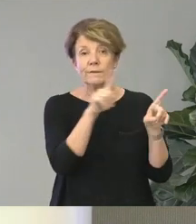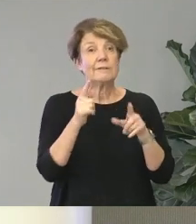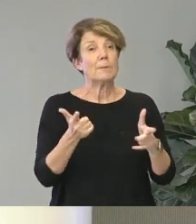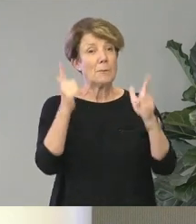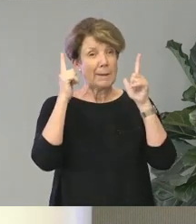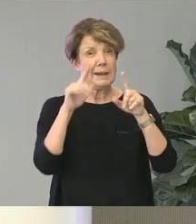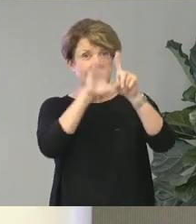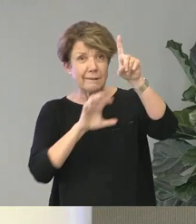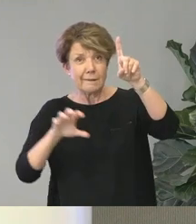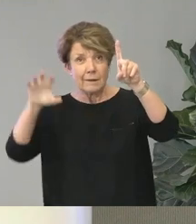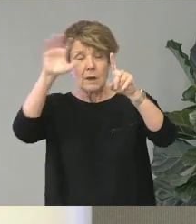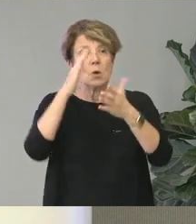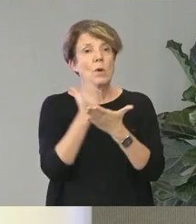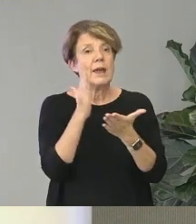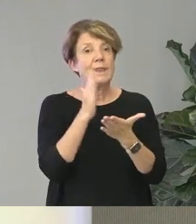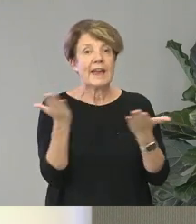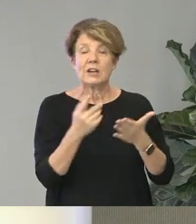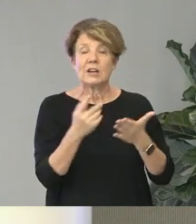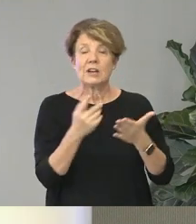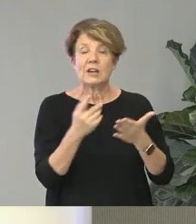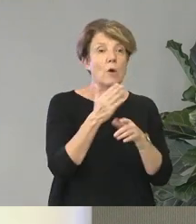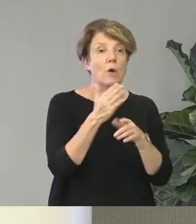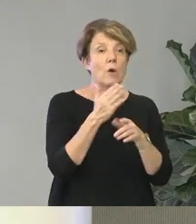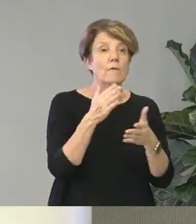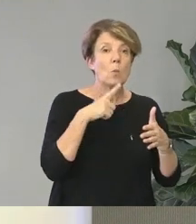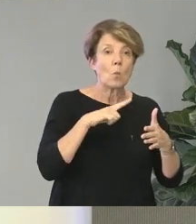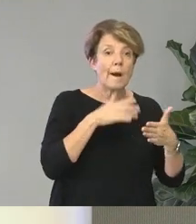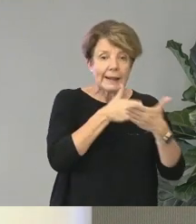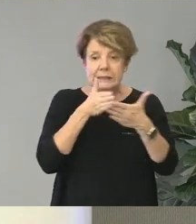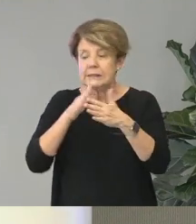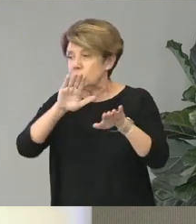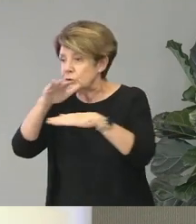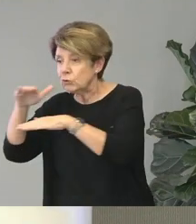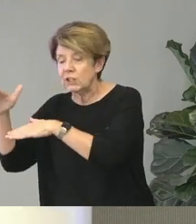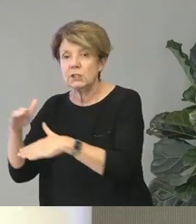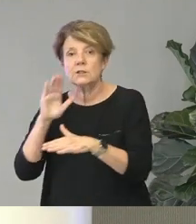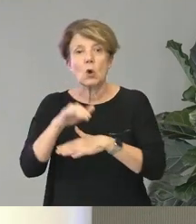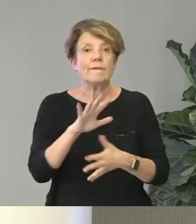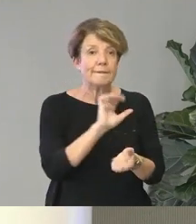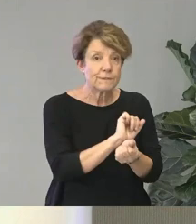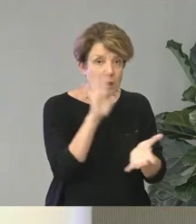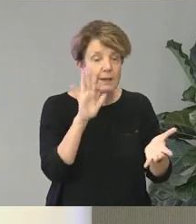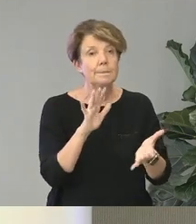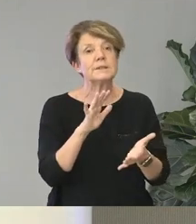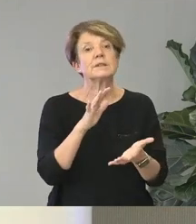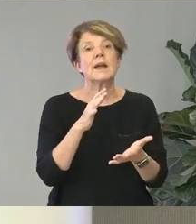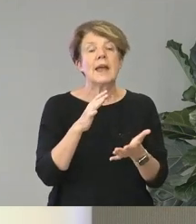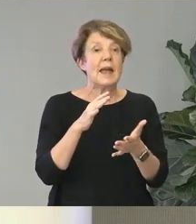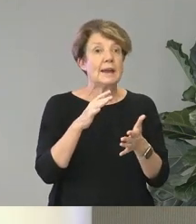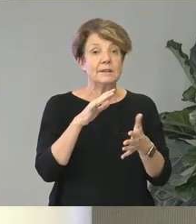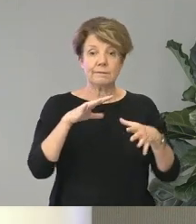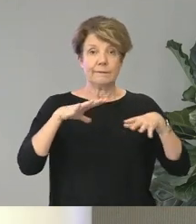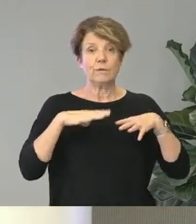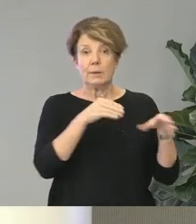publicly to justify why restrictions on our freedom of movement and other freedoms and rights were necessary